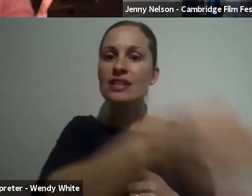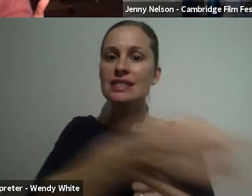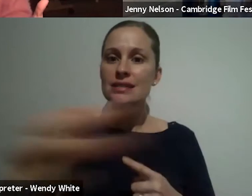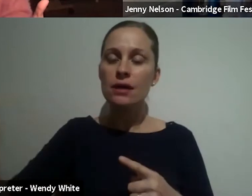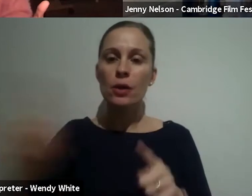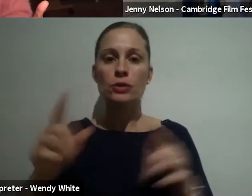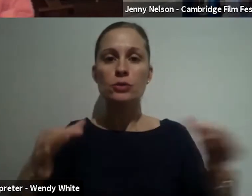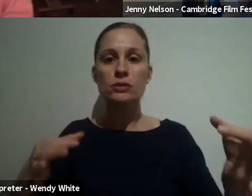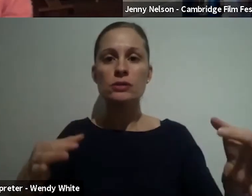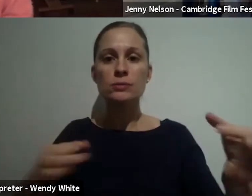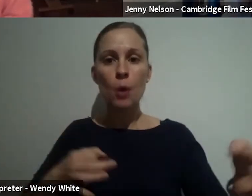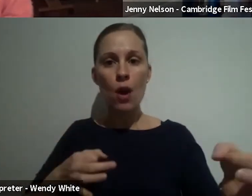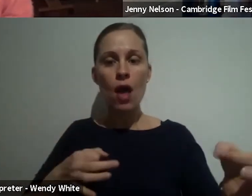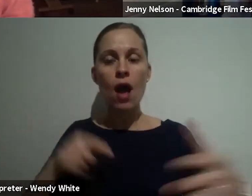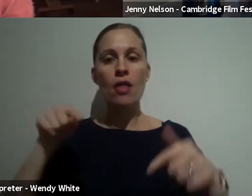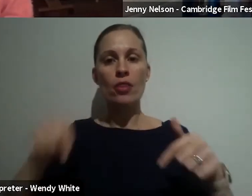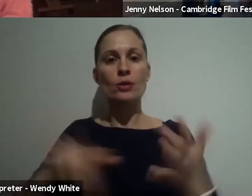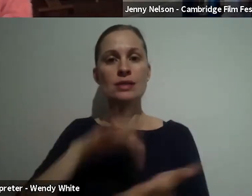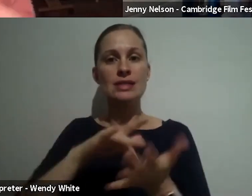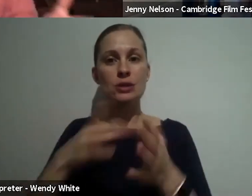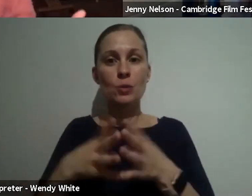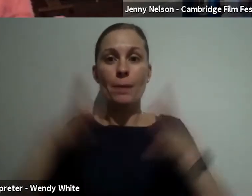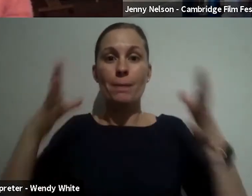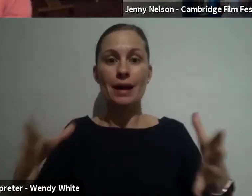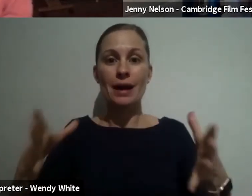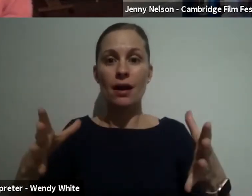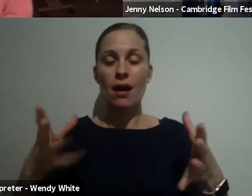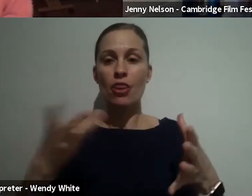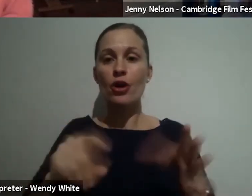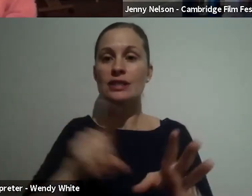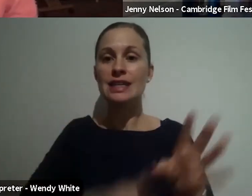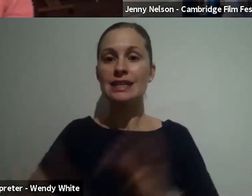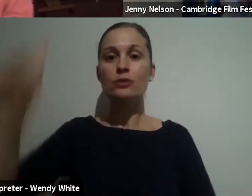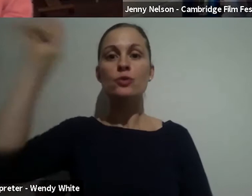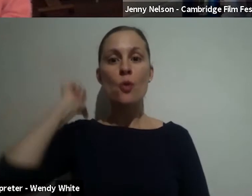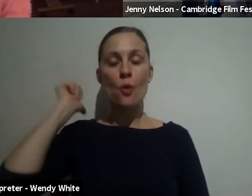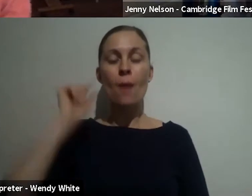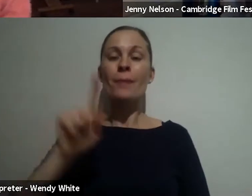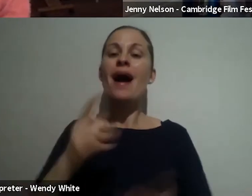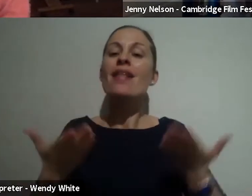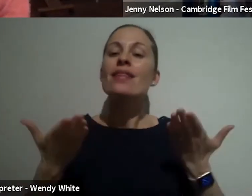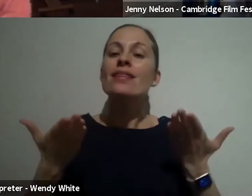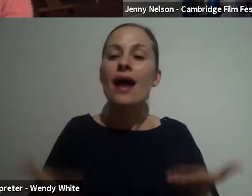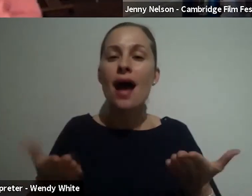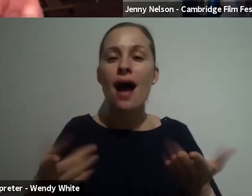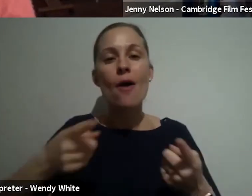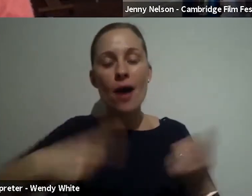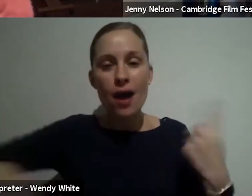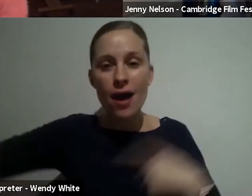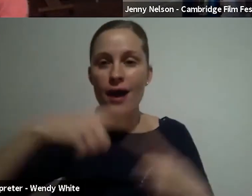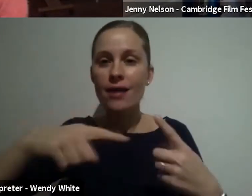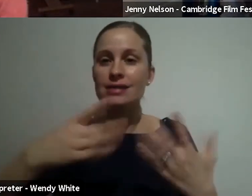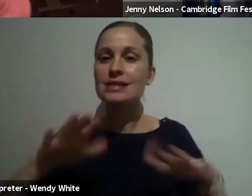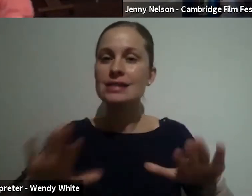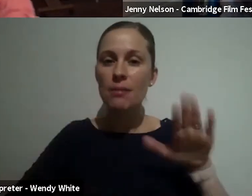bigger 30 years ago. Nowadays, everything's very similar. Even in a very small village, we have access to everything